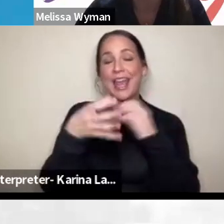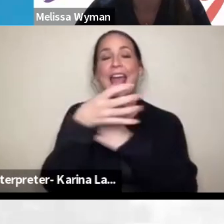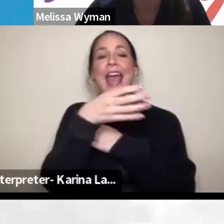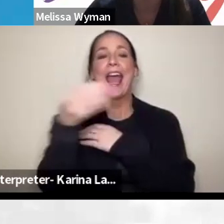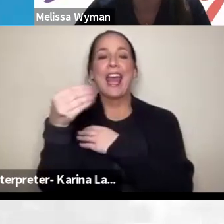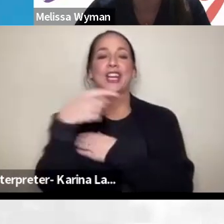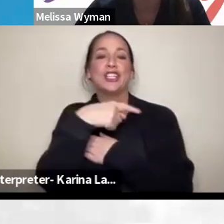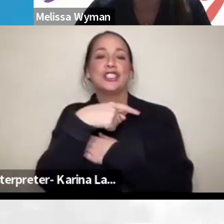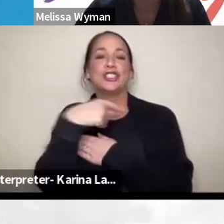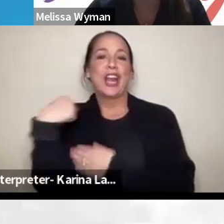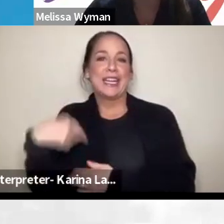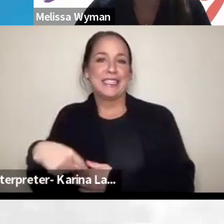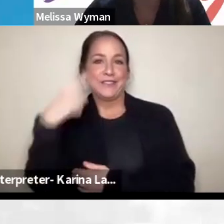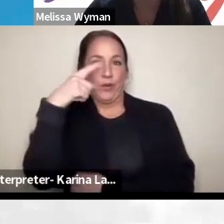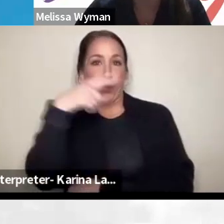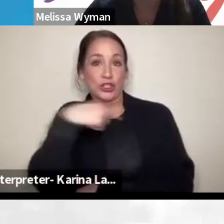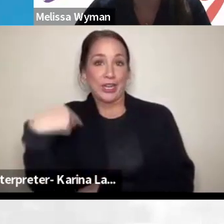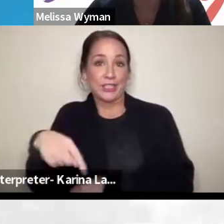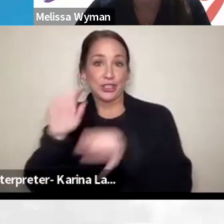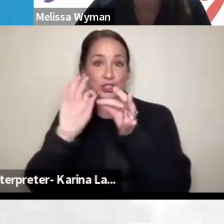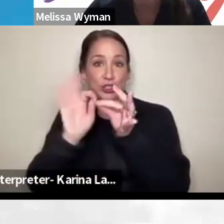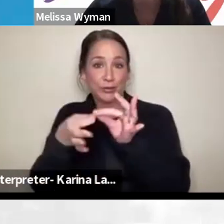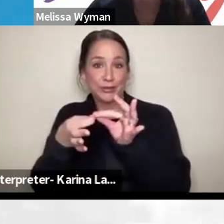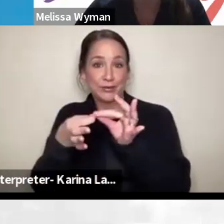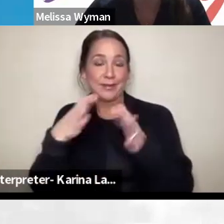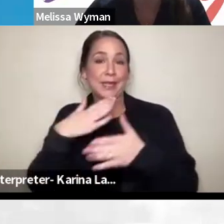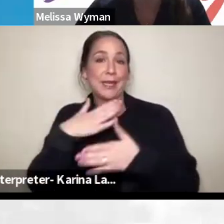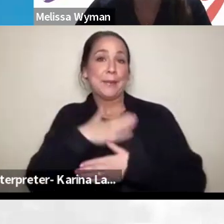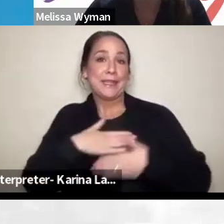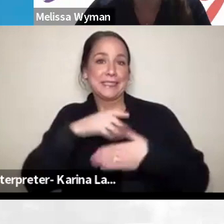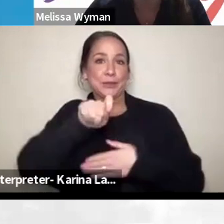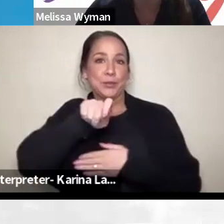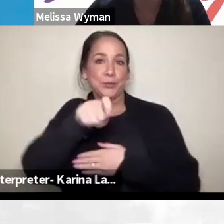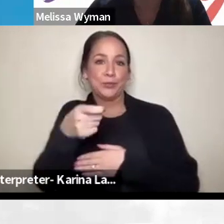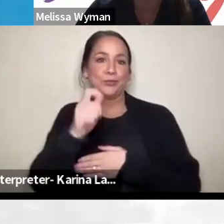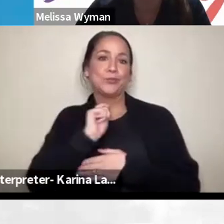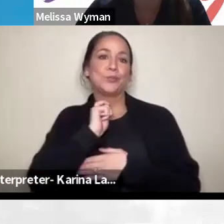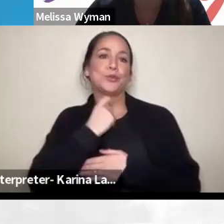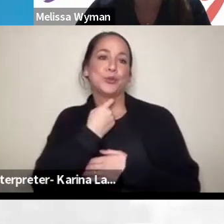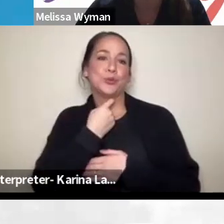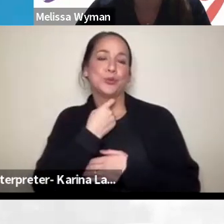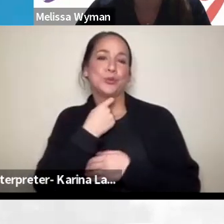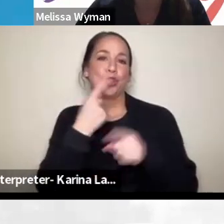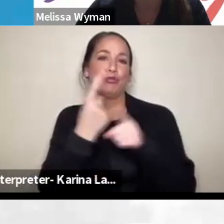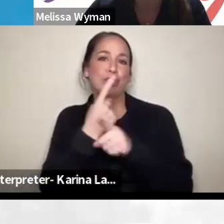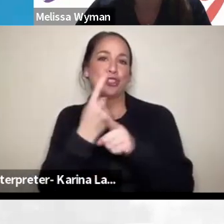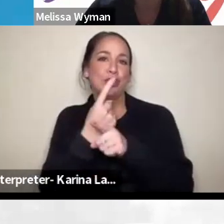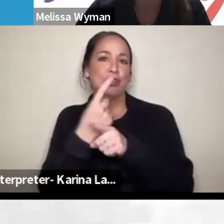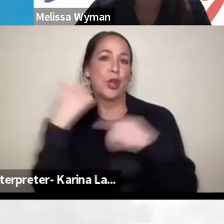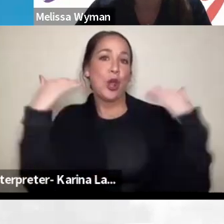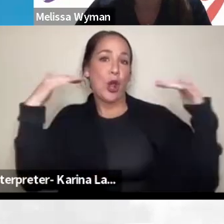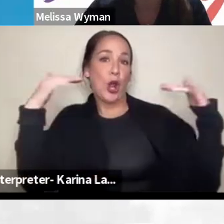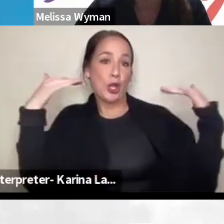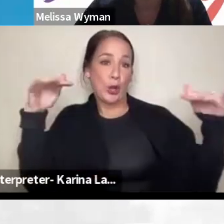Amharic interpretation. Mute original audio if you only want to hear one language.